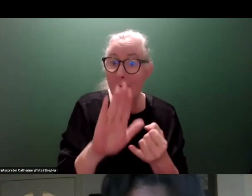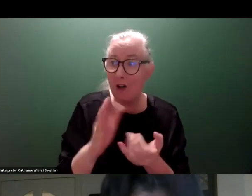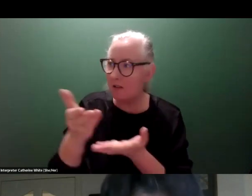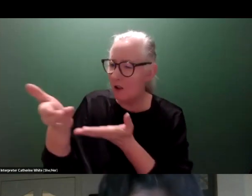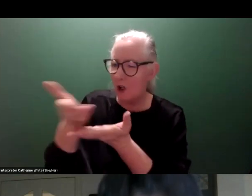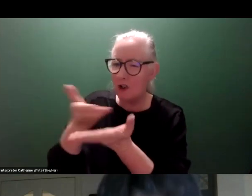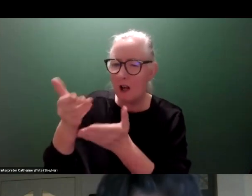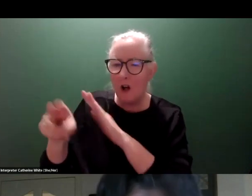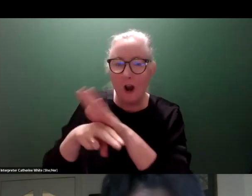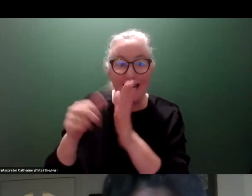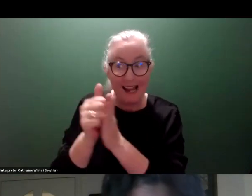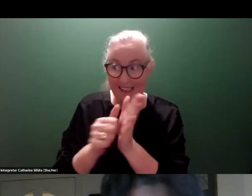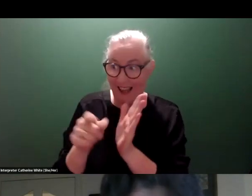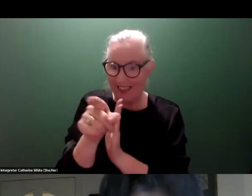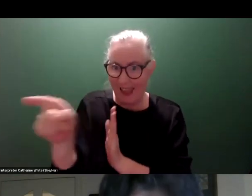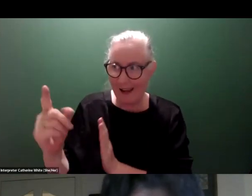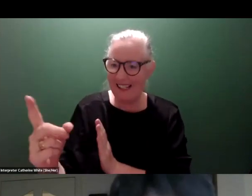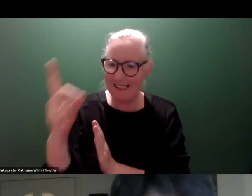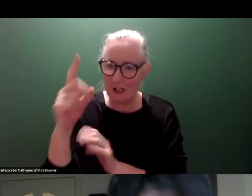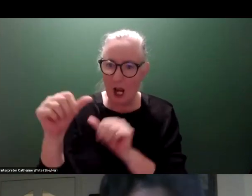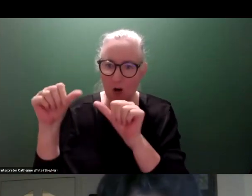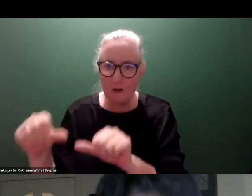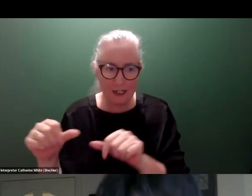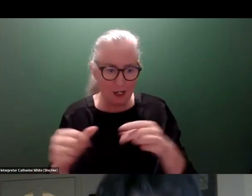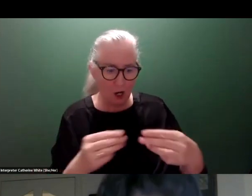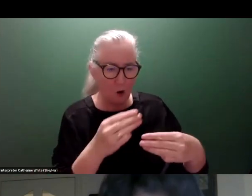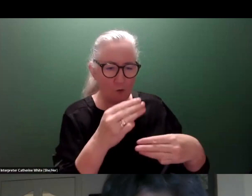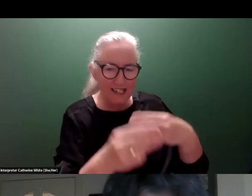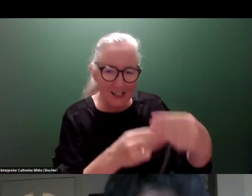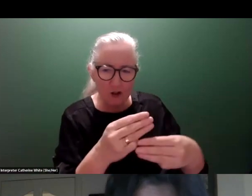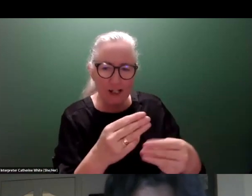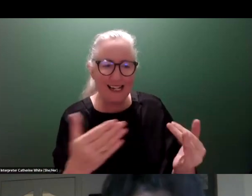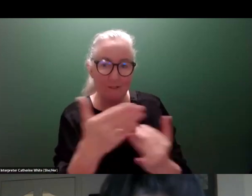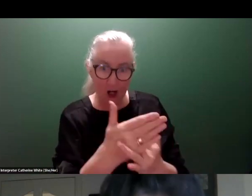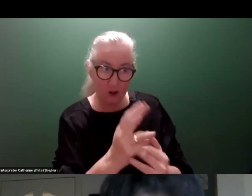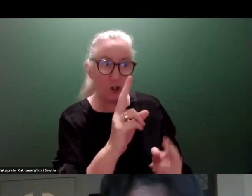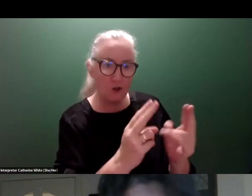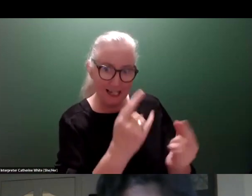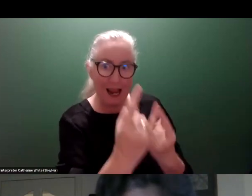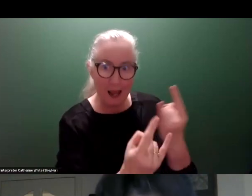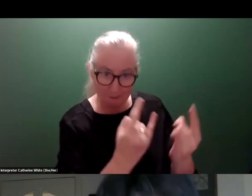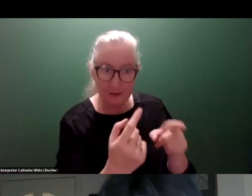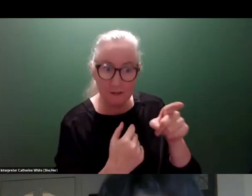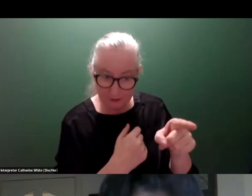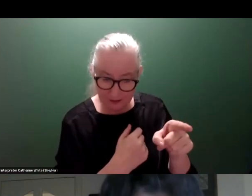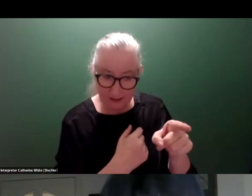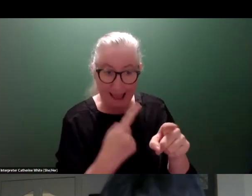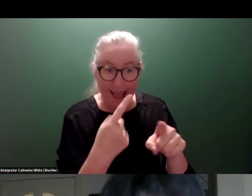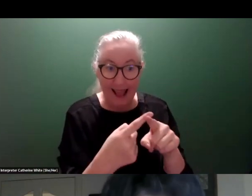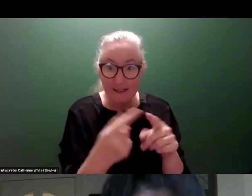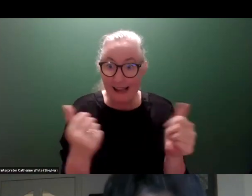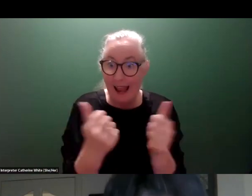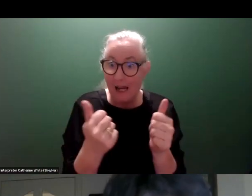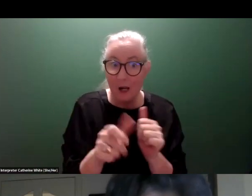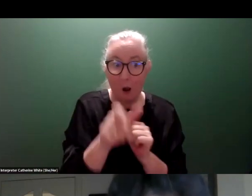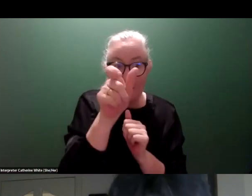the Act has agreed that the procedure, the intervention should take place, and also any